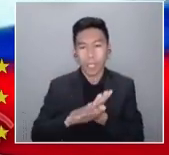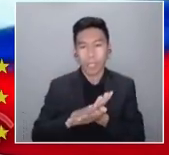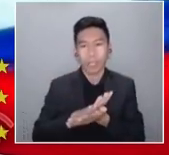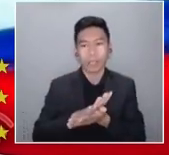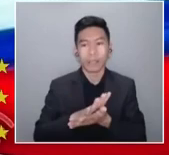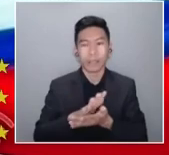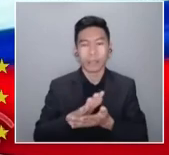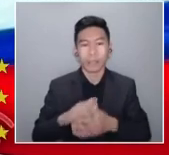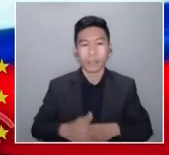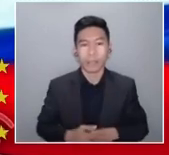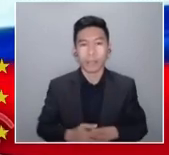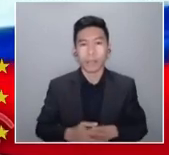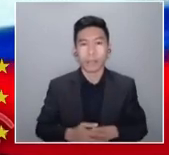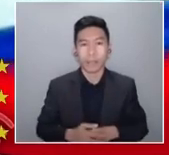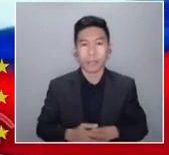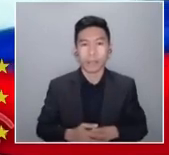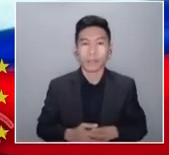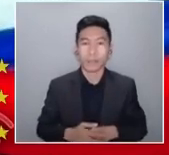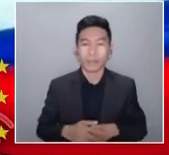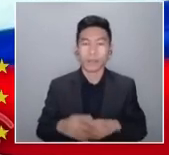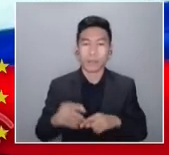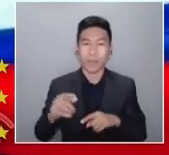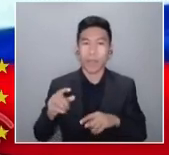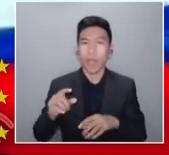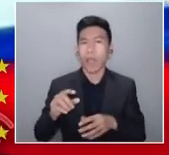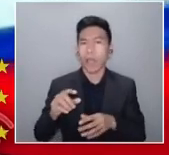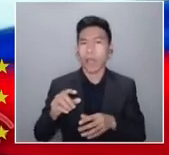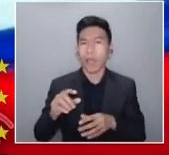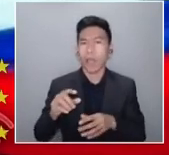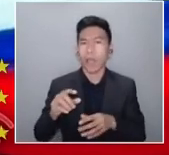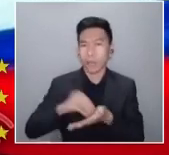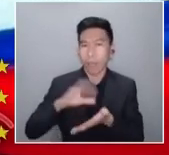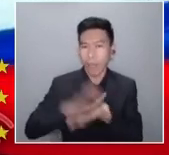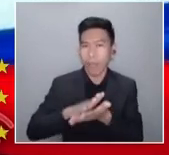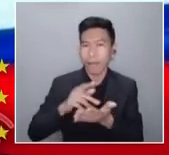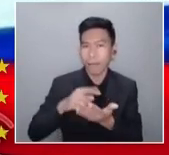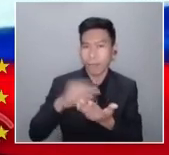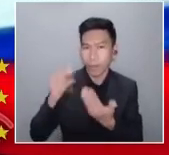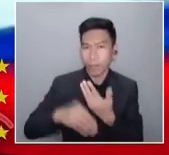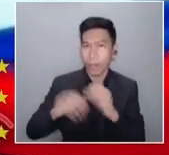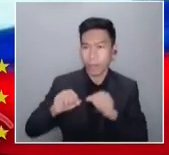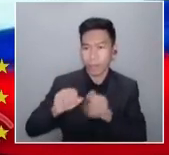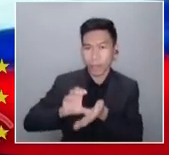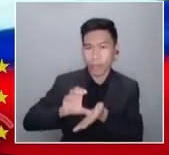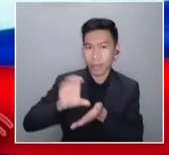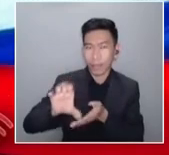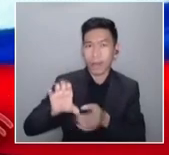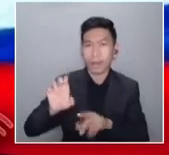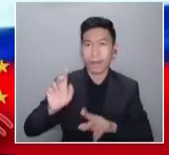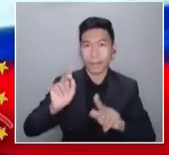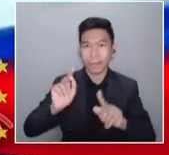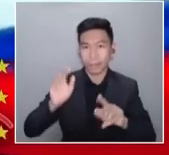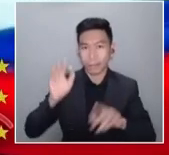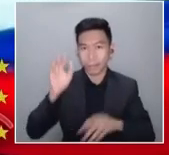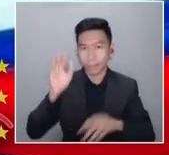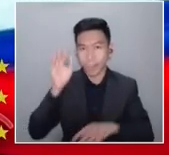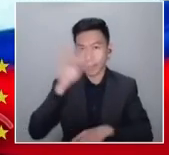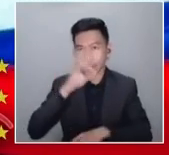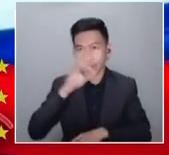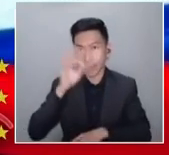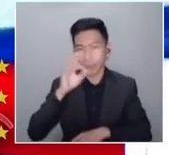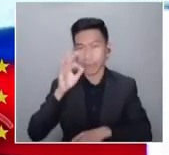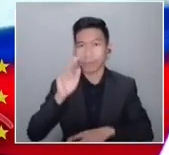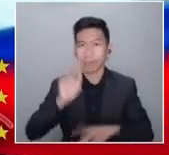be a loan program that will allow struggling firms and business enterprises